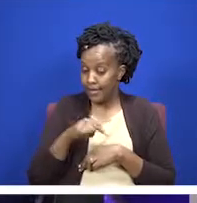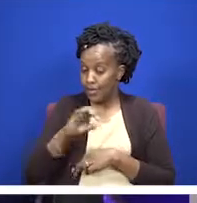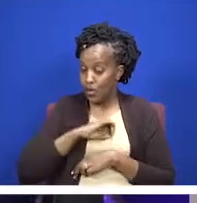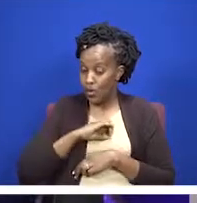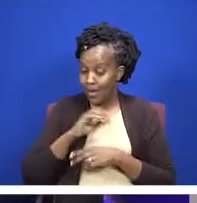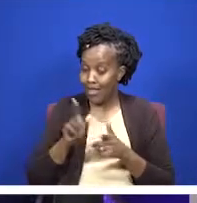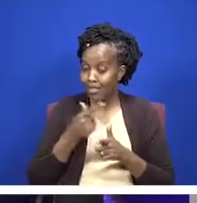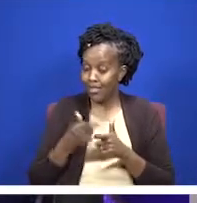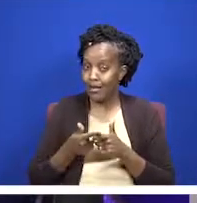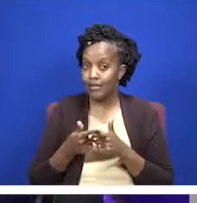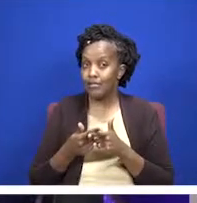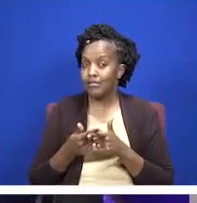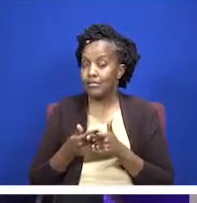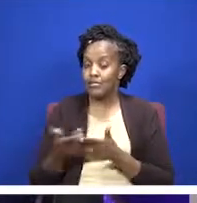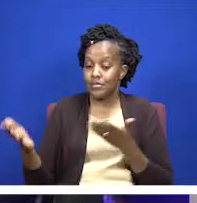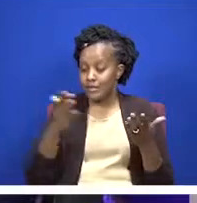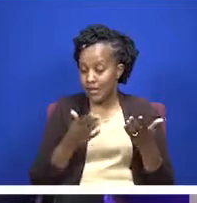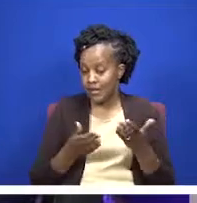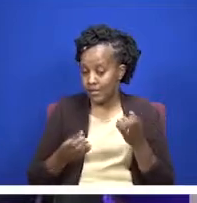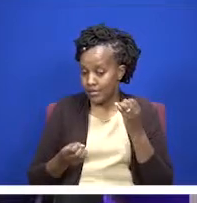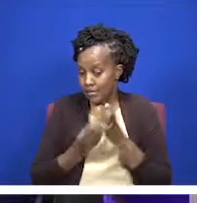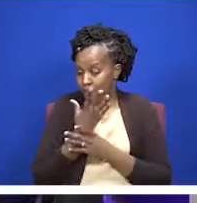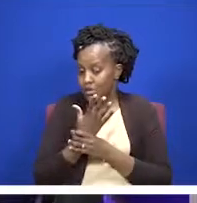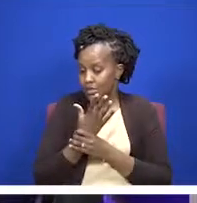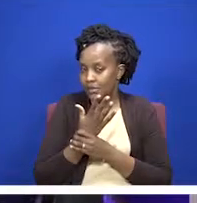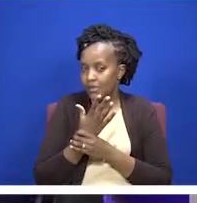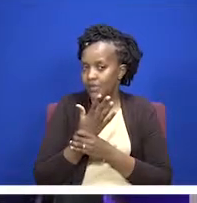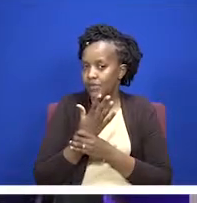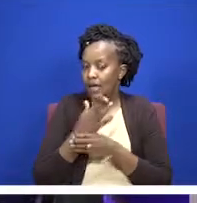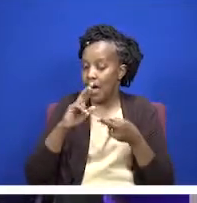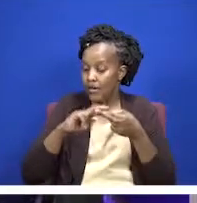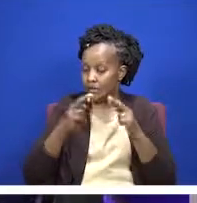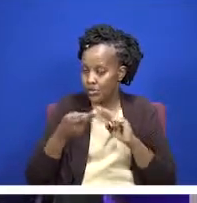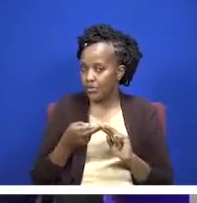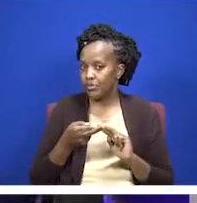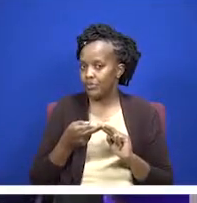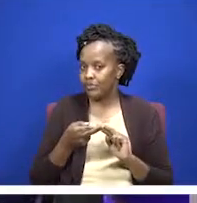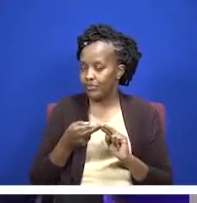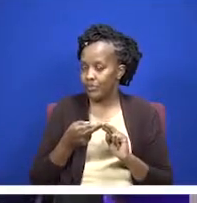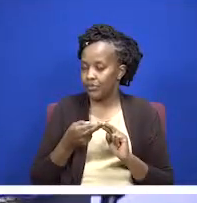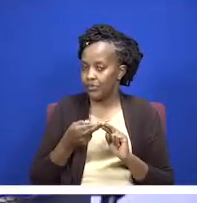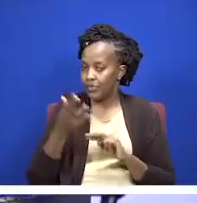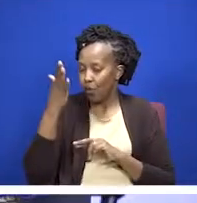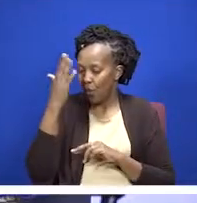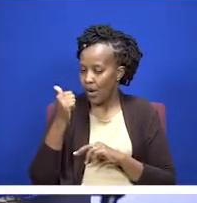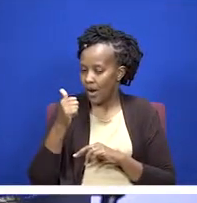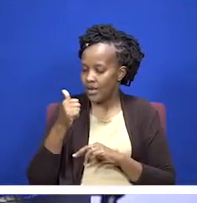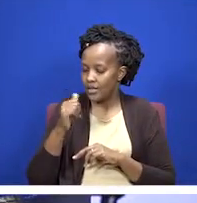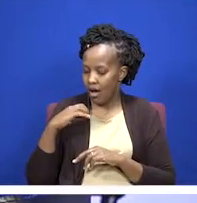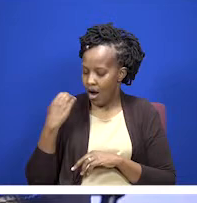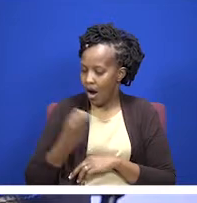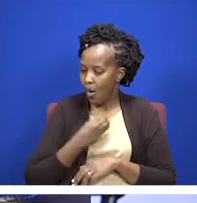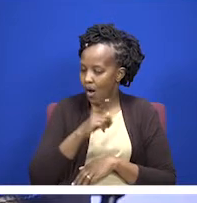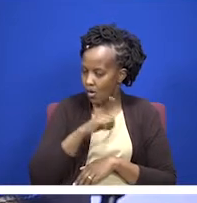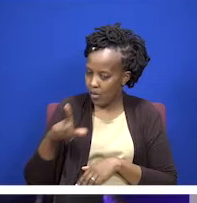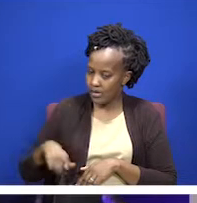establishes a permanent relationship between us and him because we are his. He is our Lord. He is our Adonai. And we